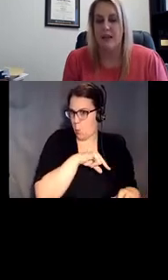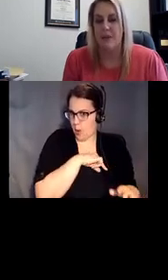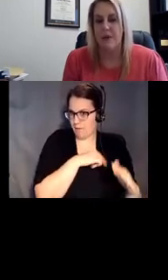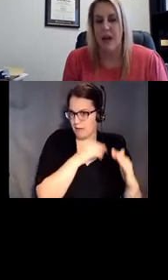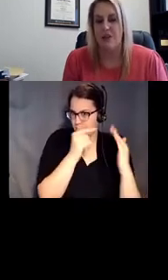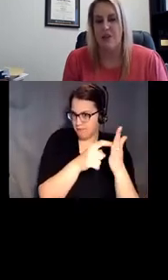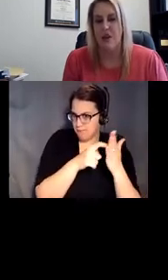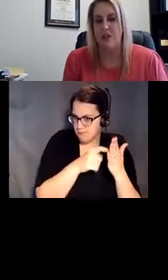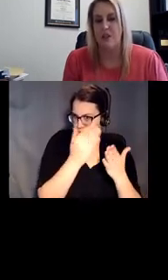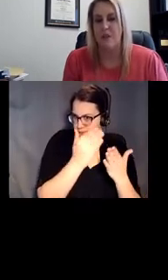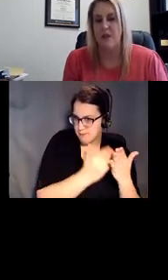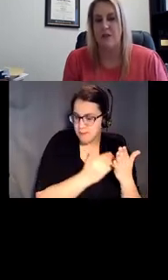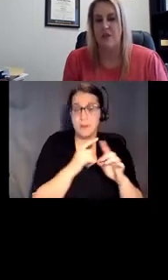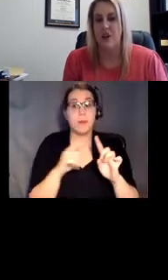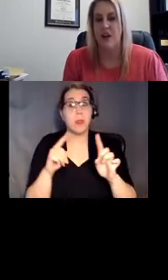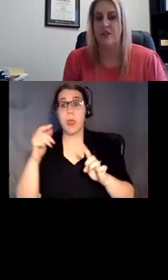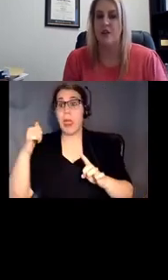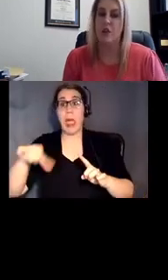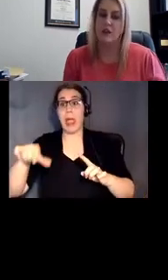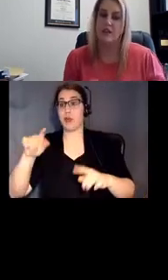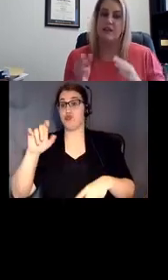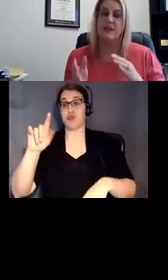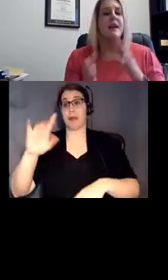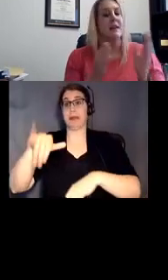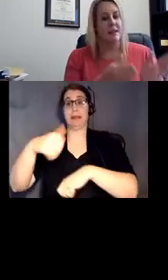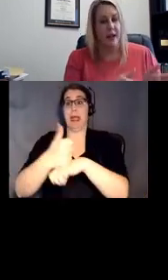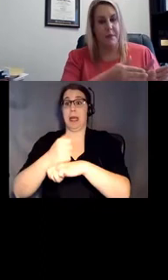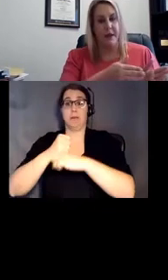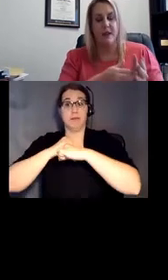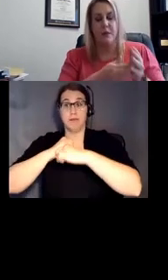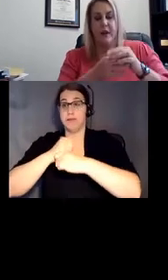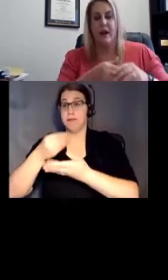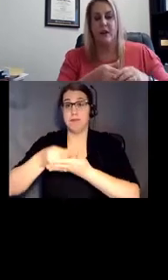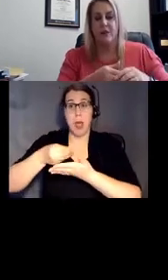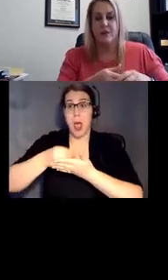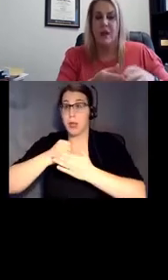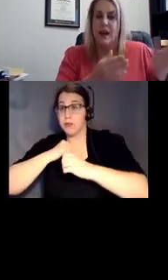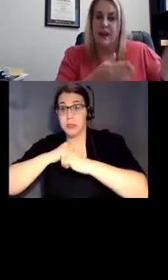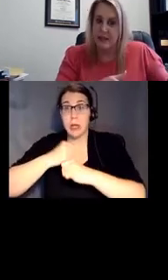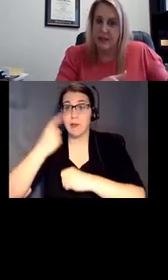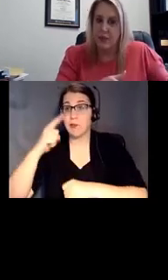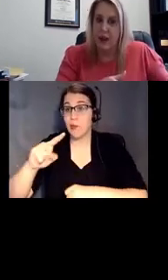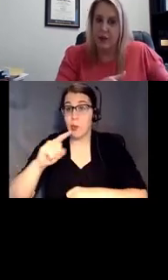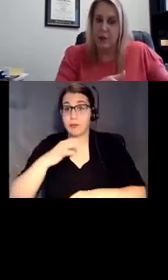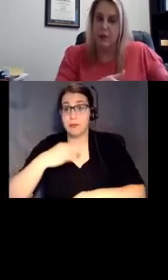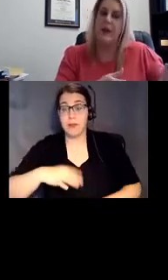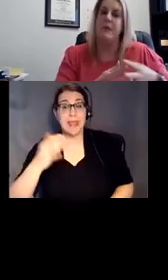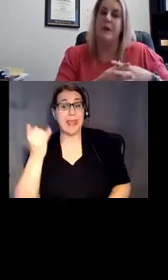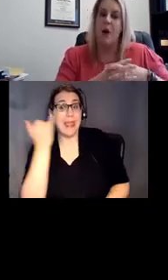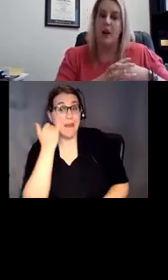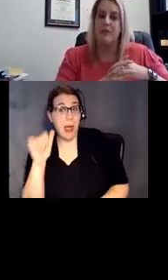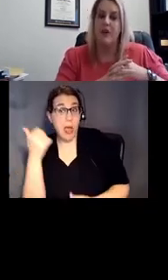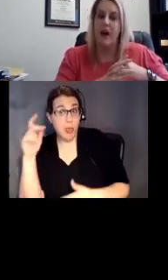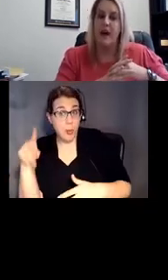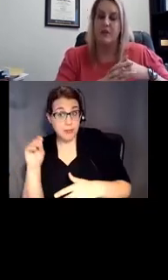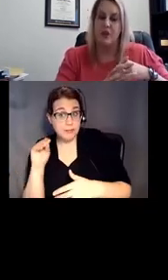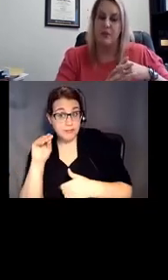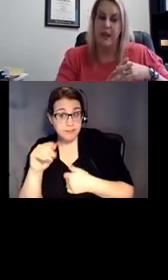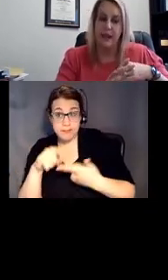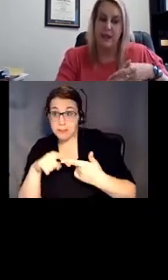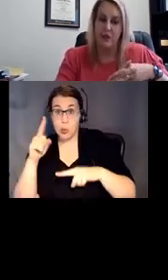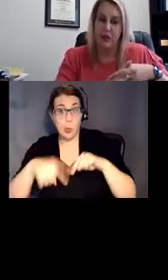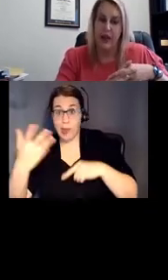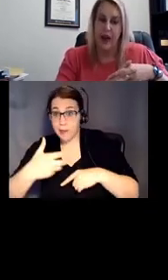an asset protection trust for a beneficiary so long as it's set up by someone else, is irrevocable, can't be modified